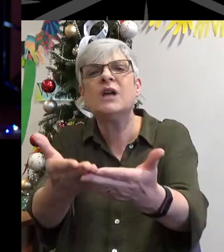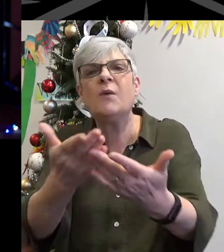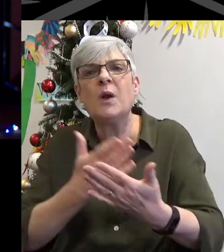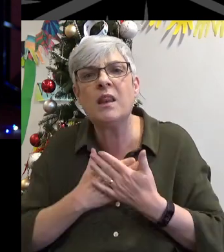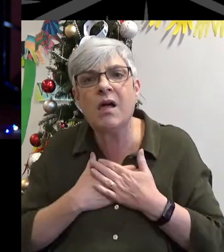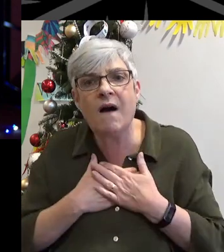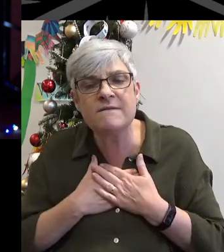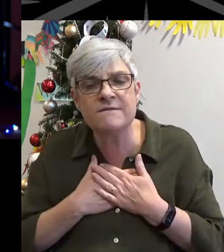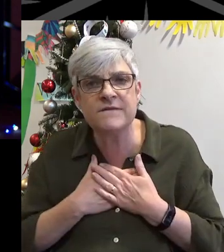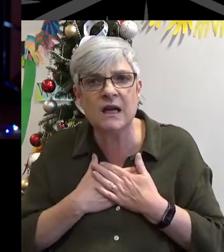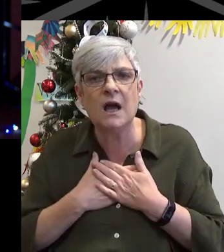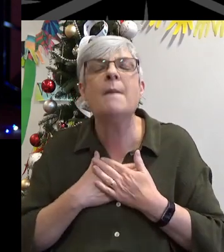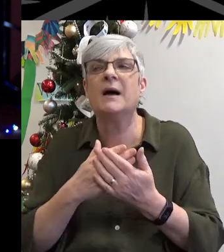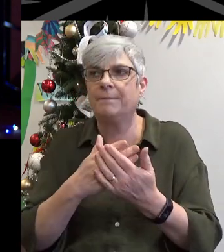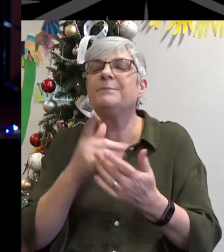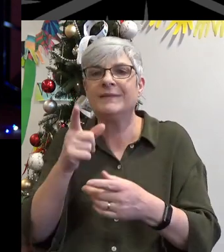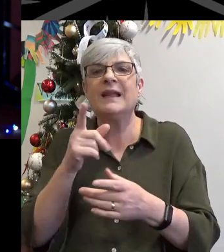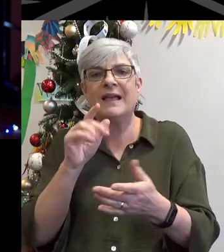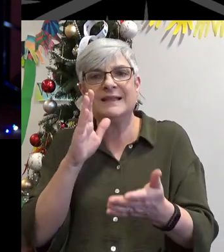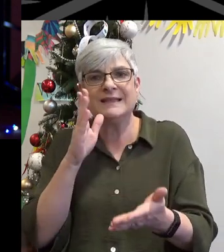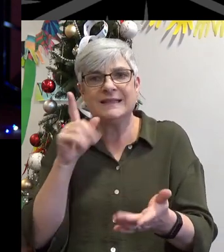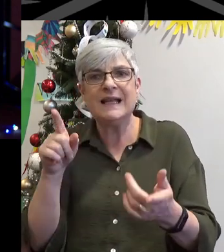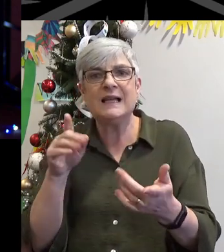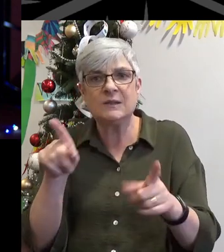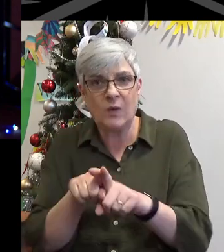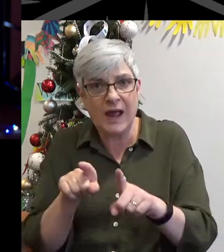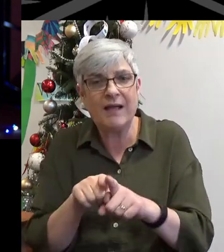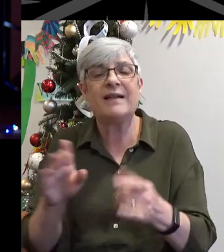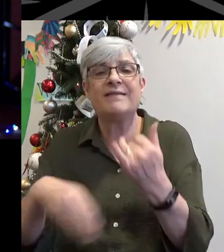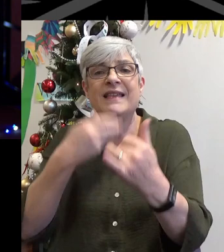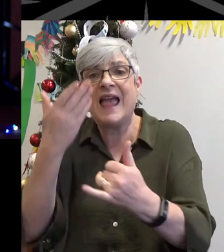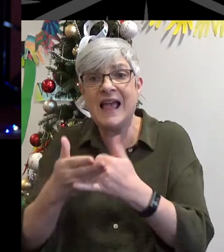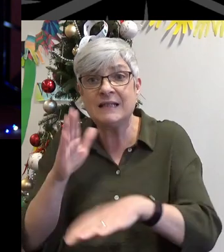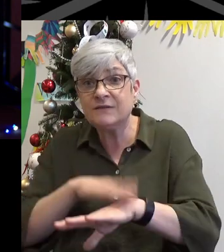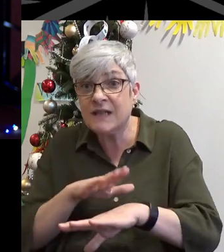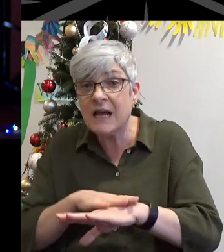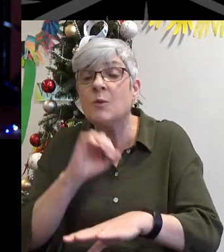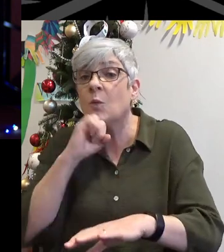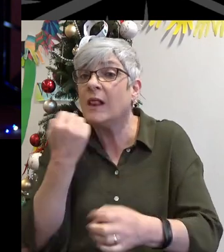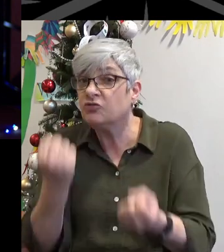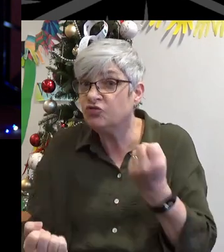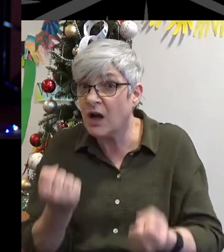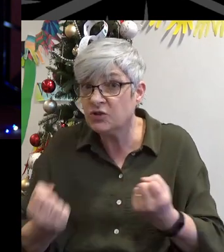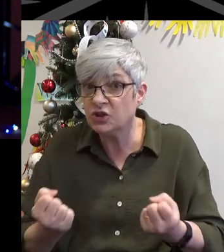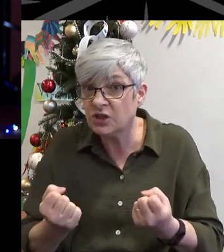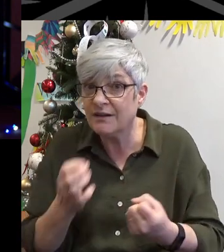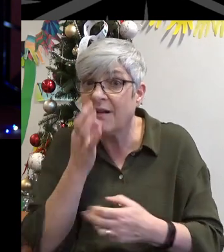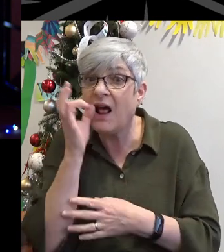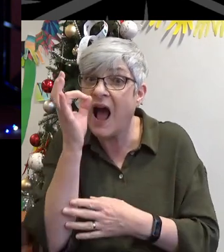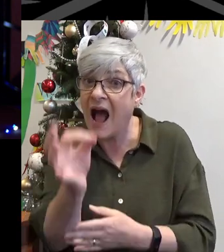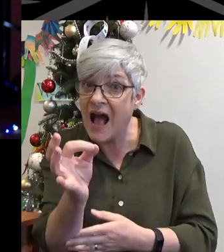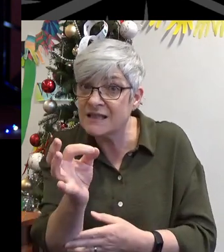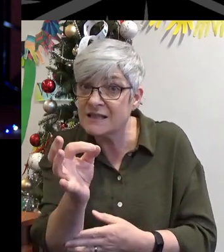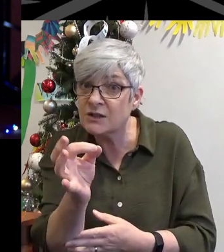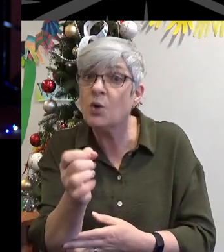but one who at the end of time will judge us and say, who do you say that I am?